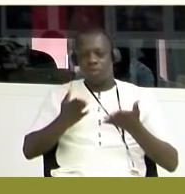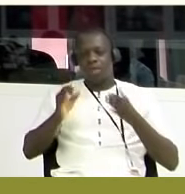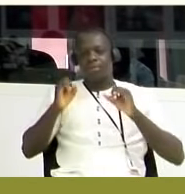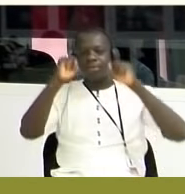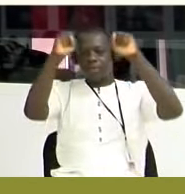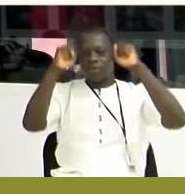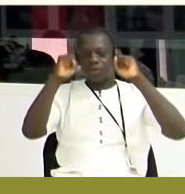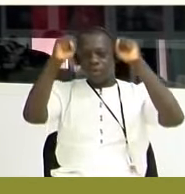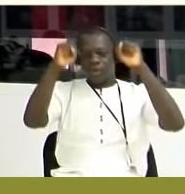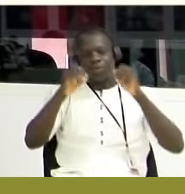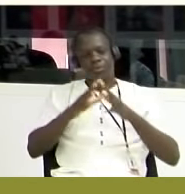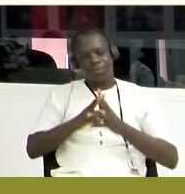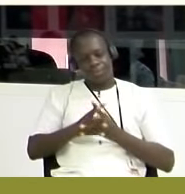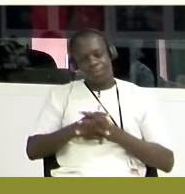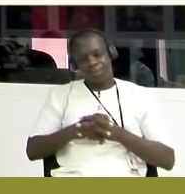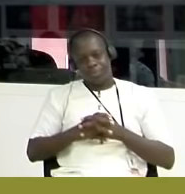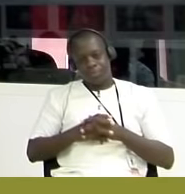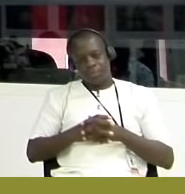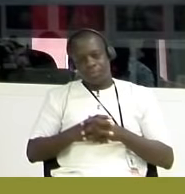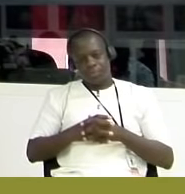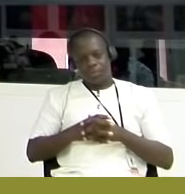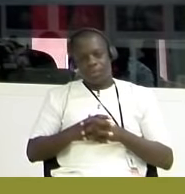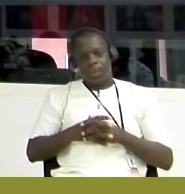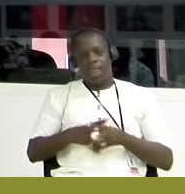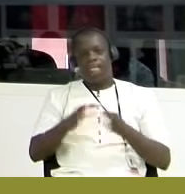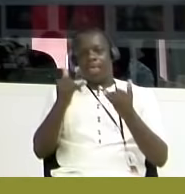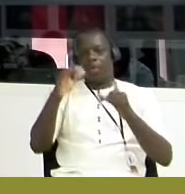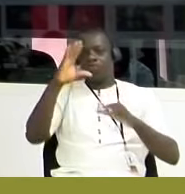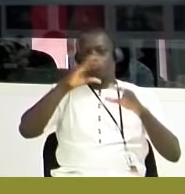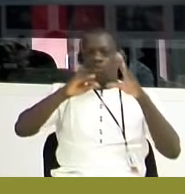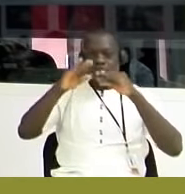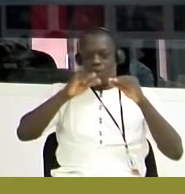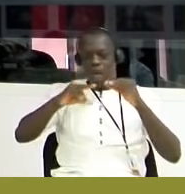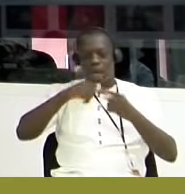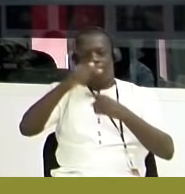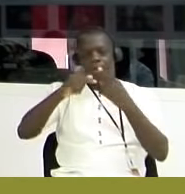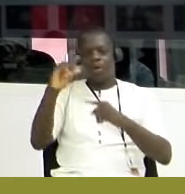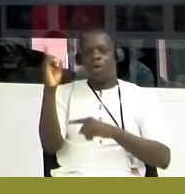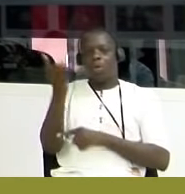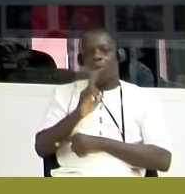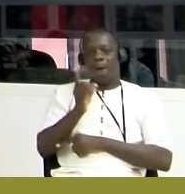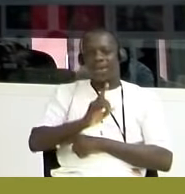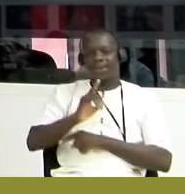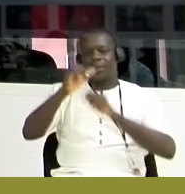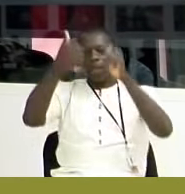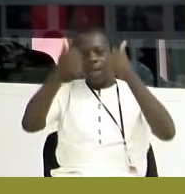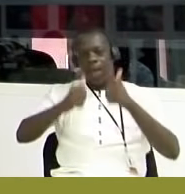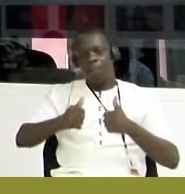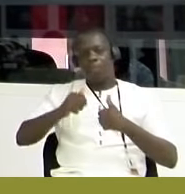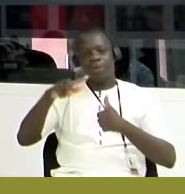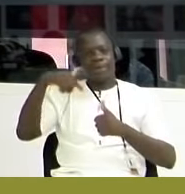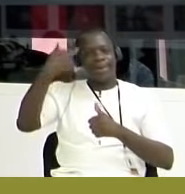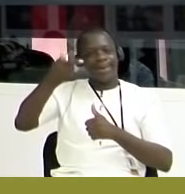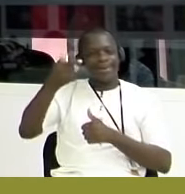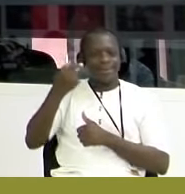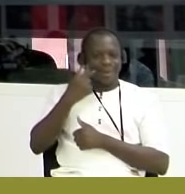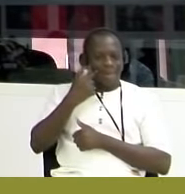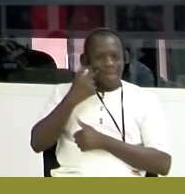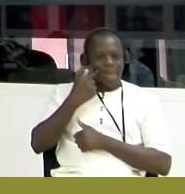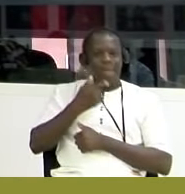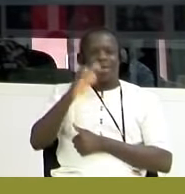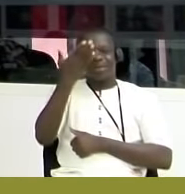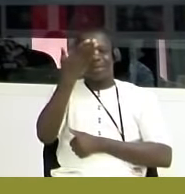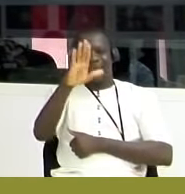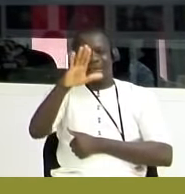So let's talk about what happened the next day, that is the 10th of April. Can you tell us what type of information